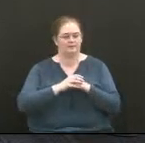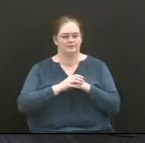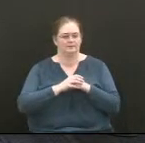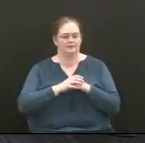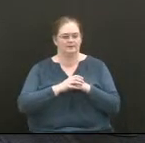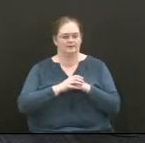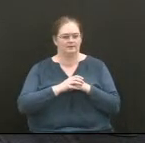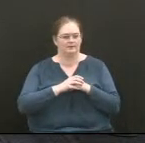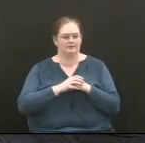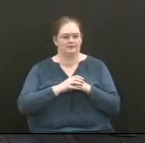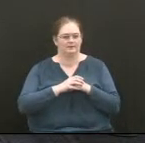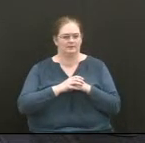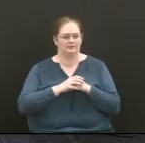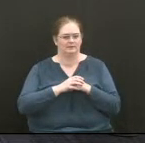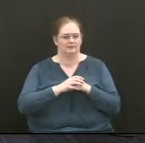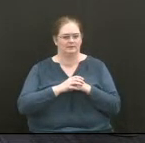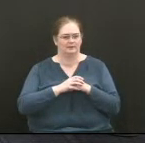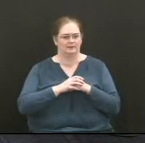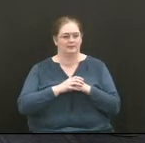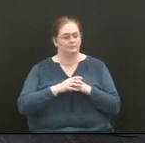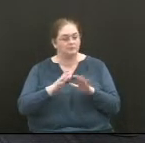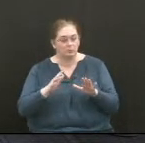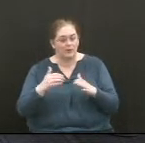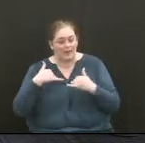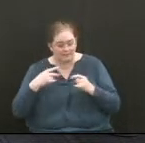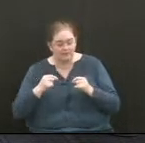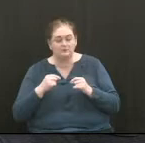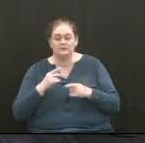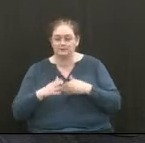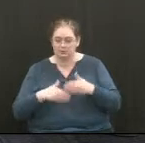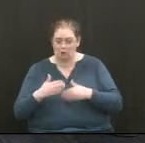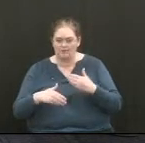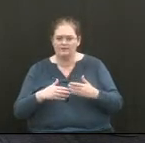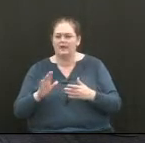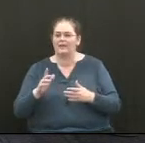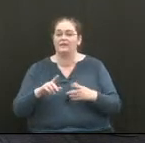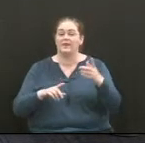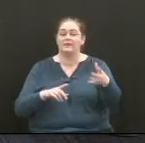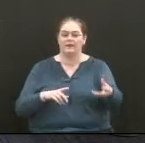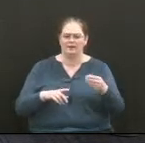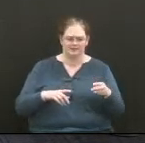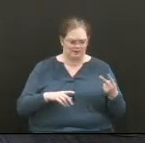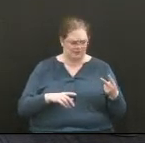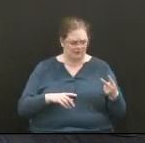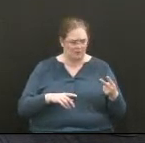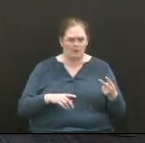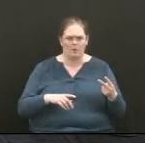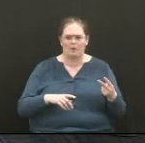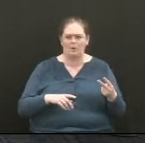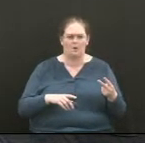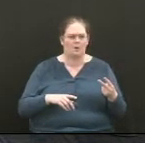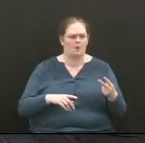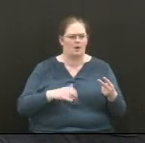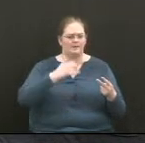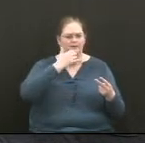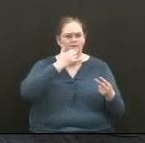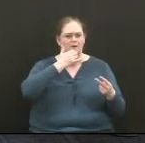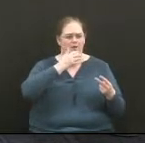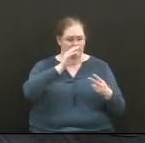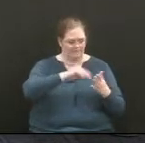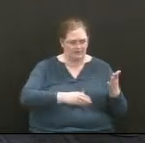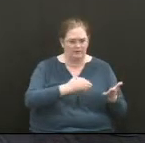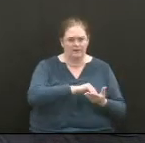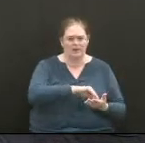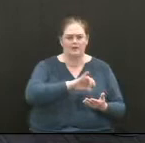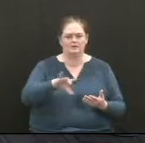and it's sitting here, it's being processed, and then they get another one in the mail. and they think, oh, maybe I did something wrong, so they filled out